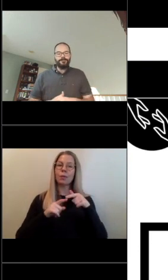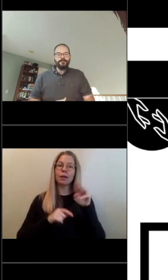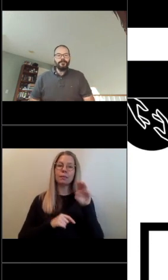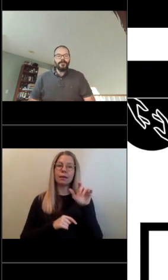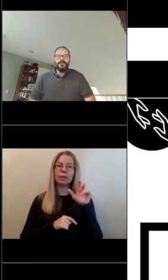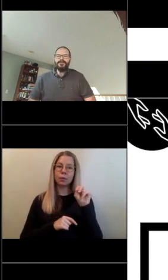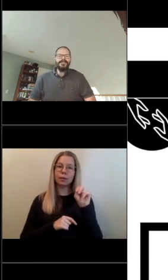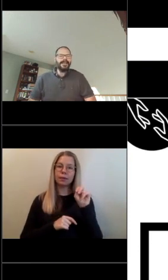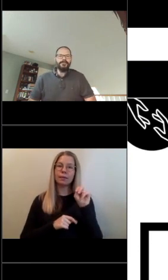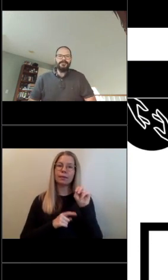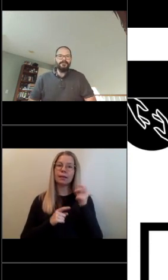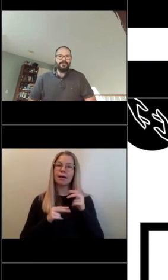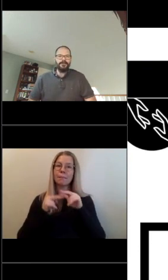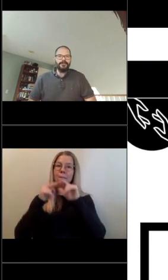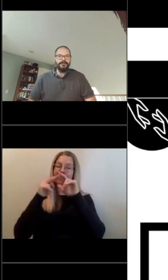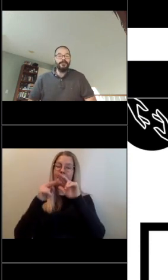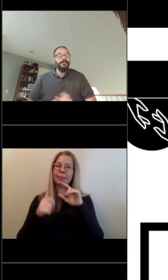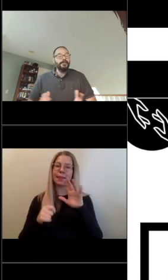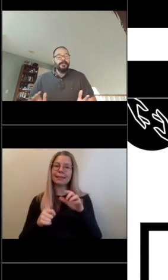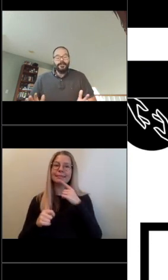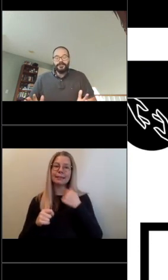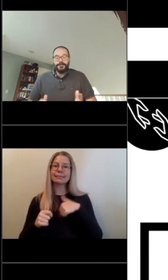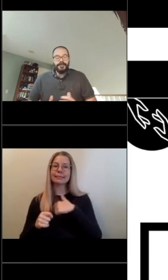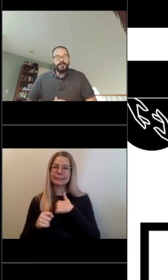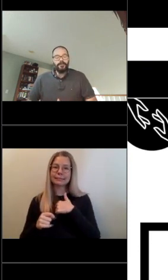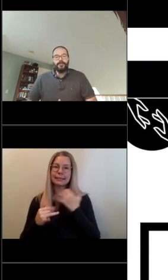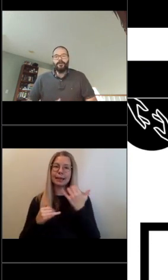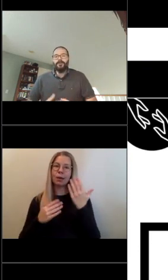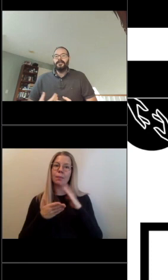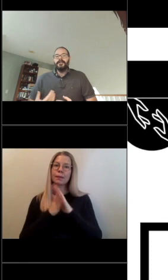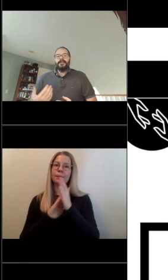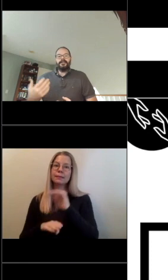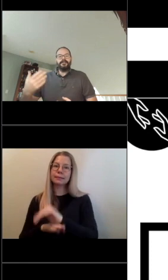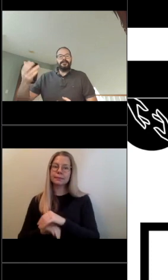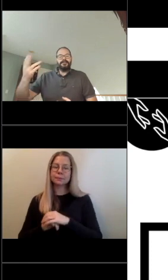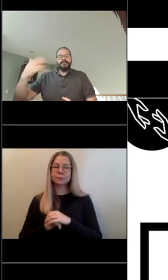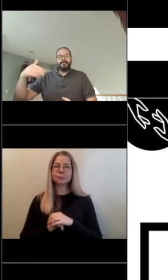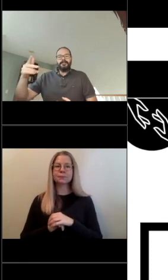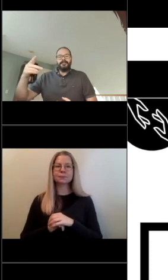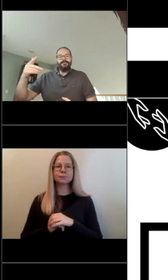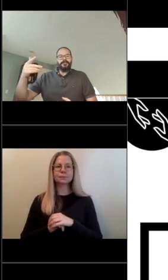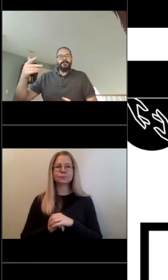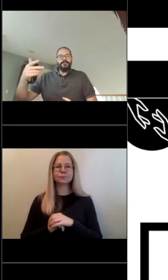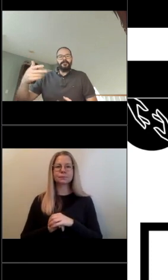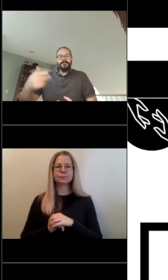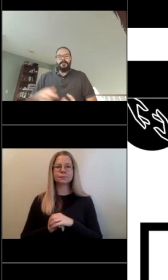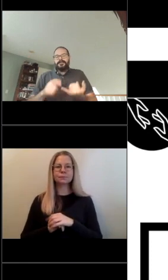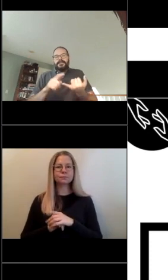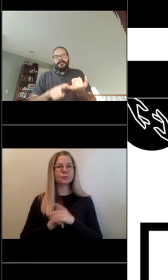night. So it's absolutely critical. It also plays a role in the